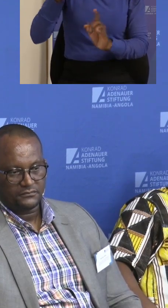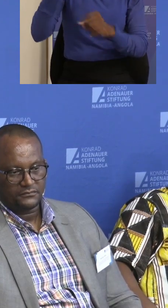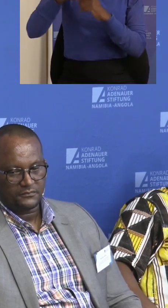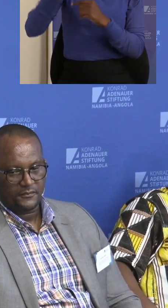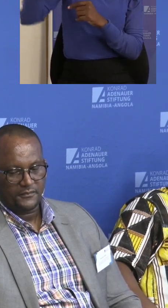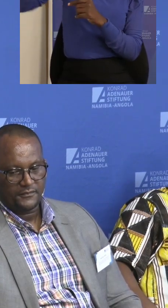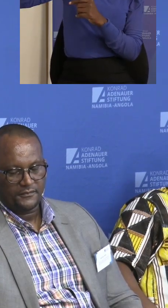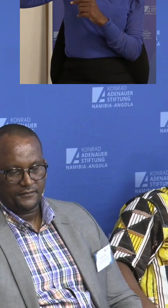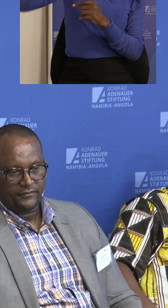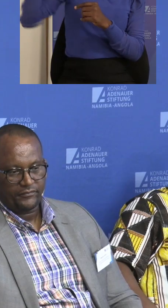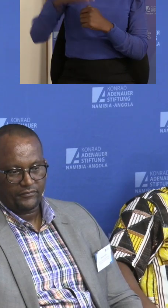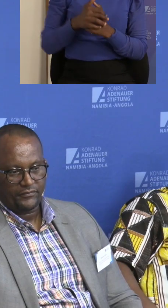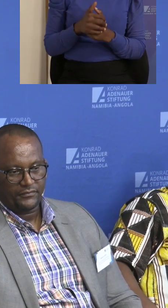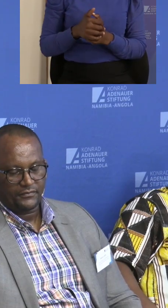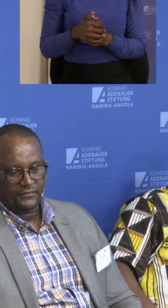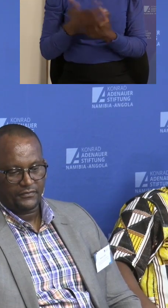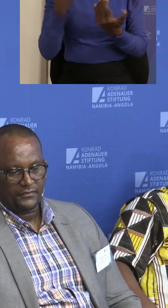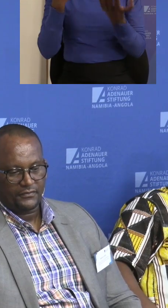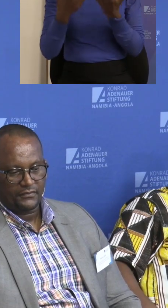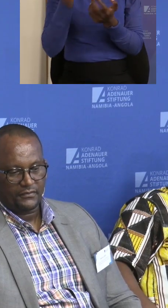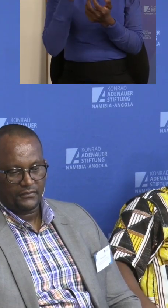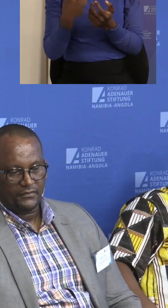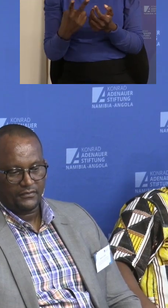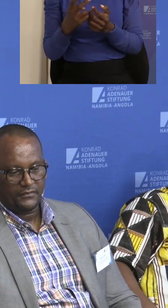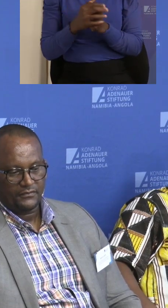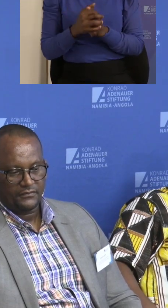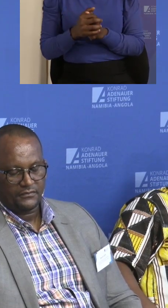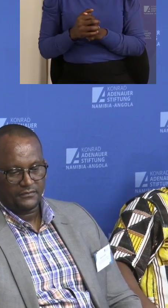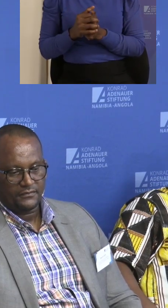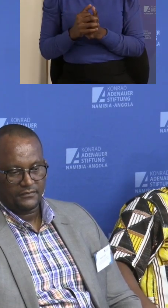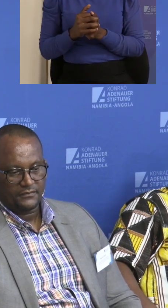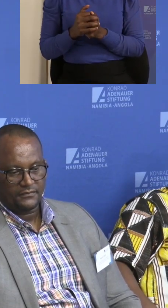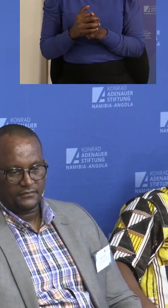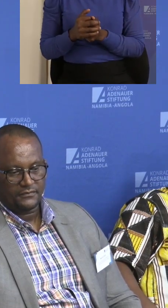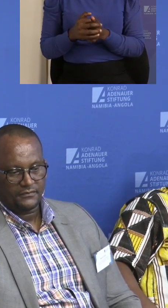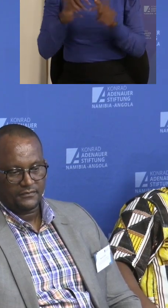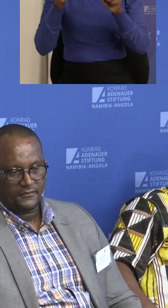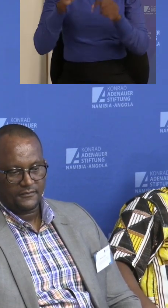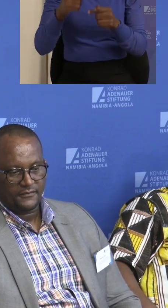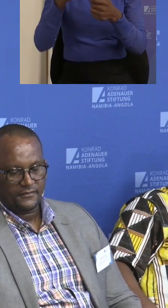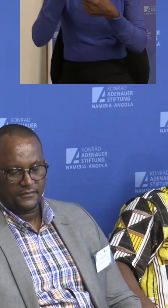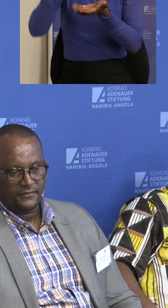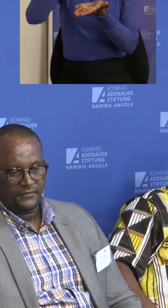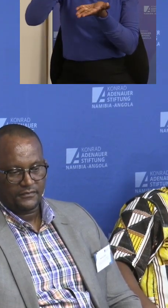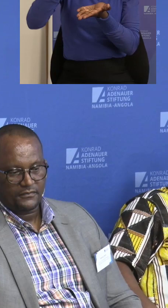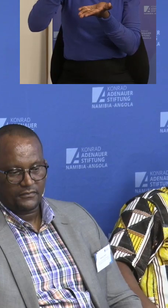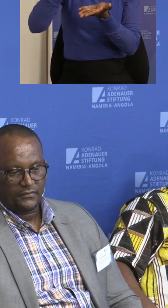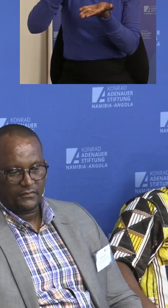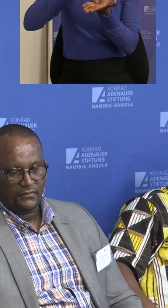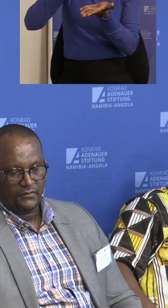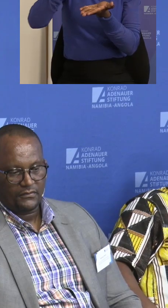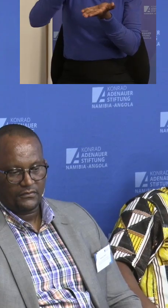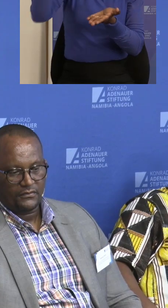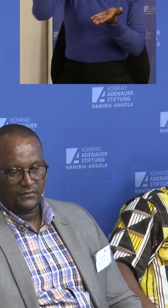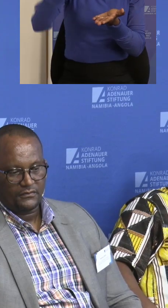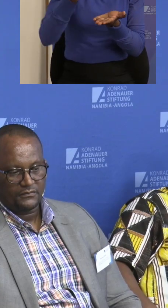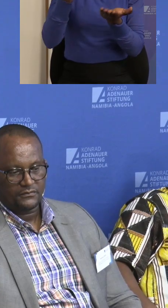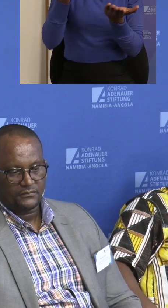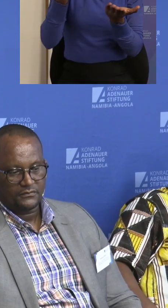and one must see that the biggest taker from this huge budget is the Ministry of